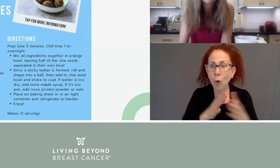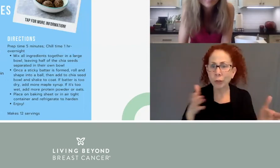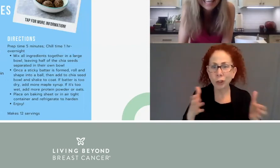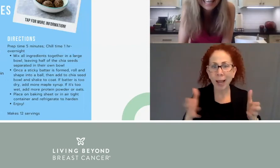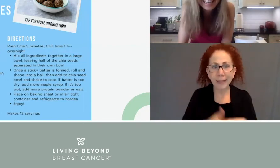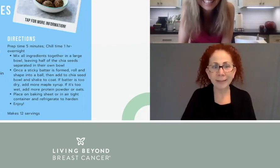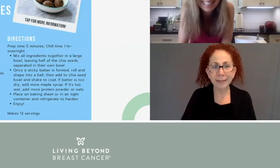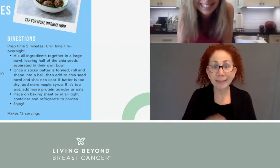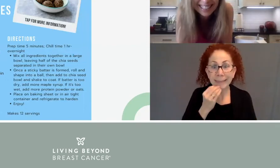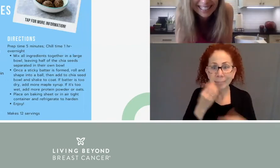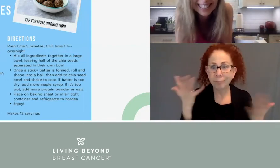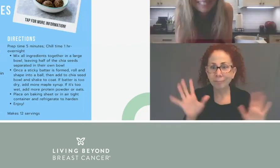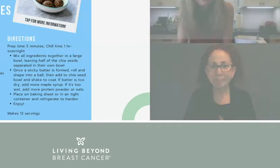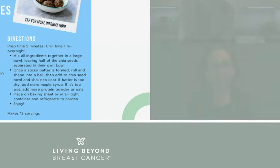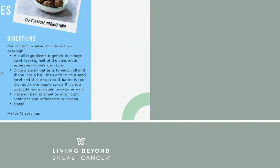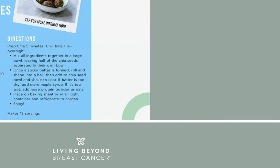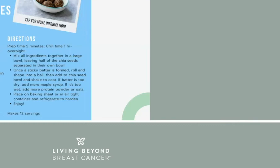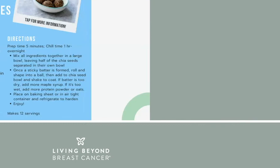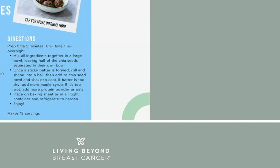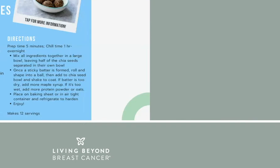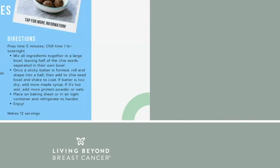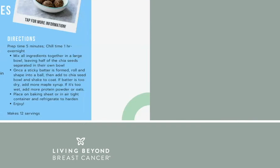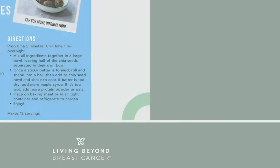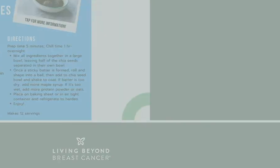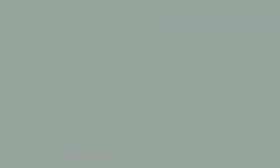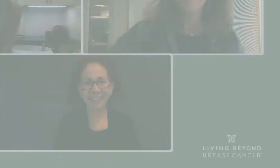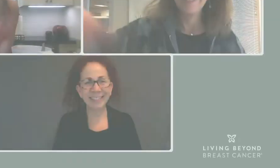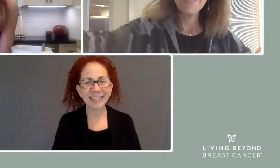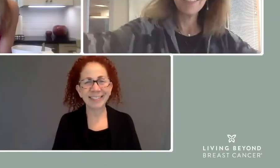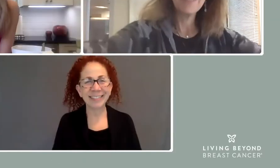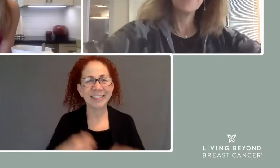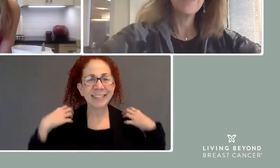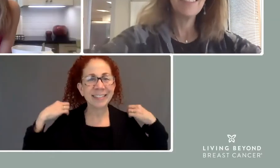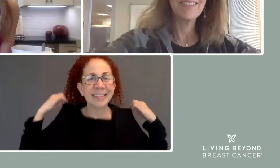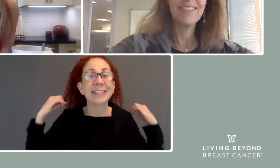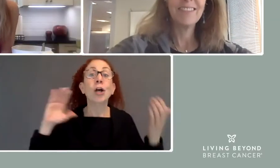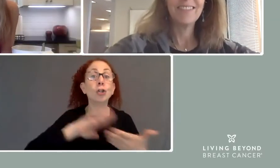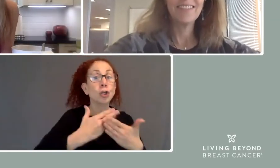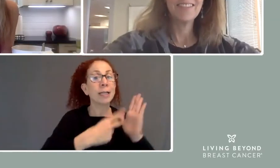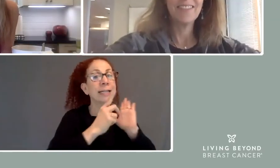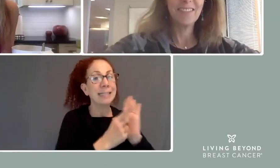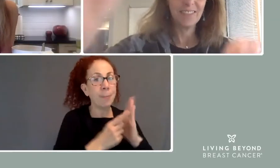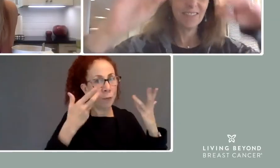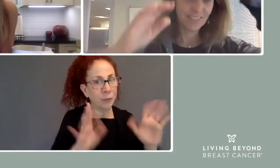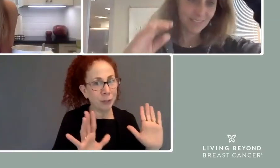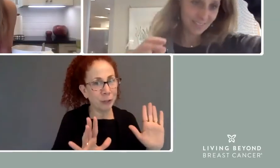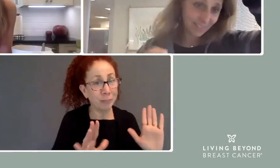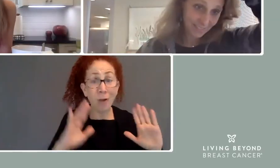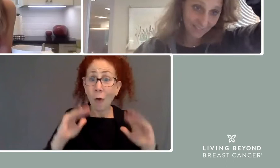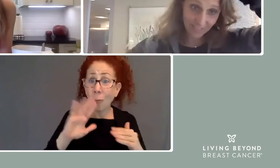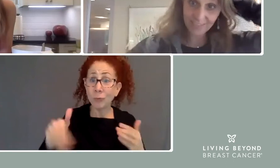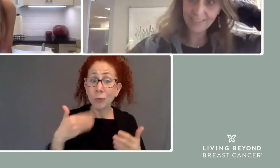shaking, eating. The best part is the end. Okay. So that's the cooking demo. And I hope you